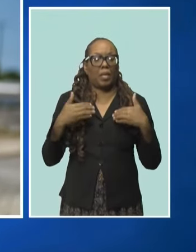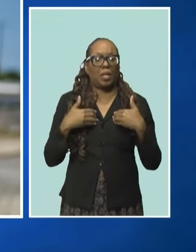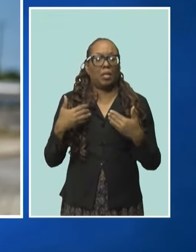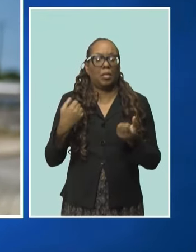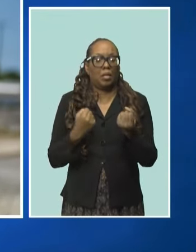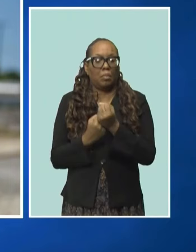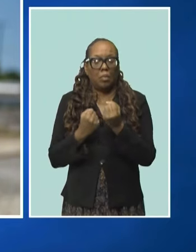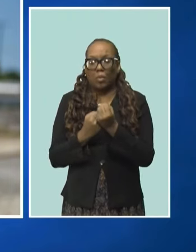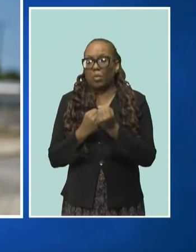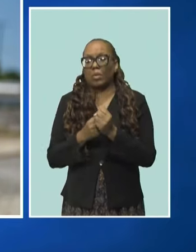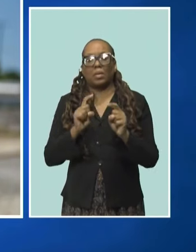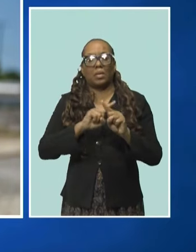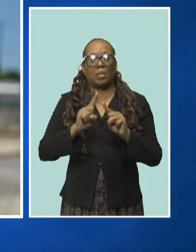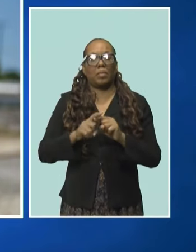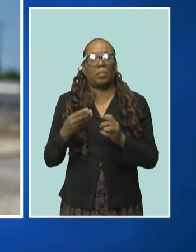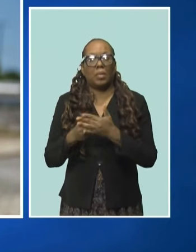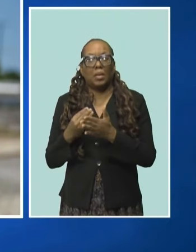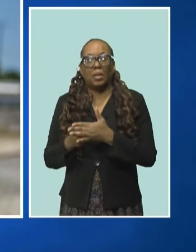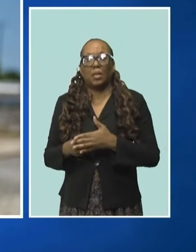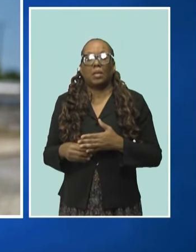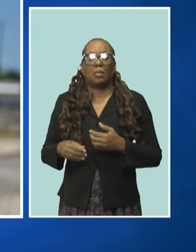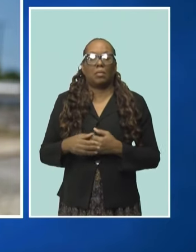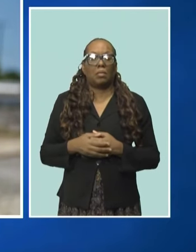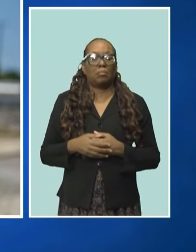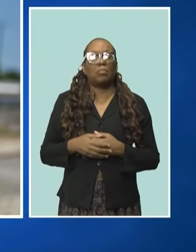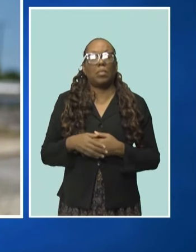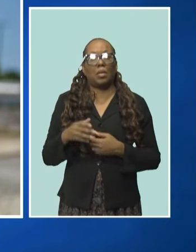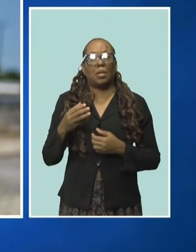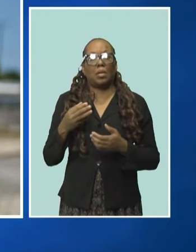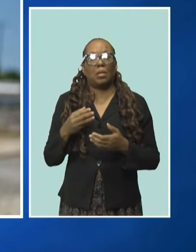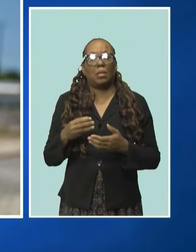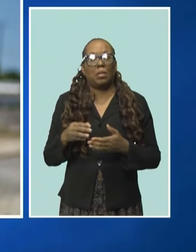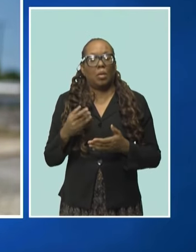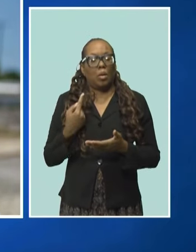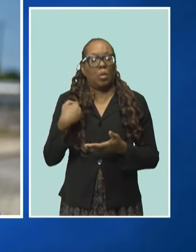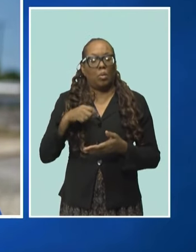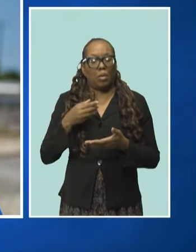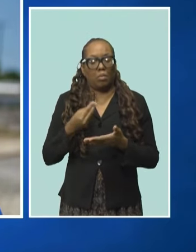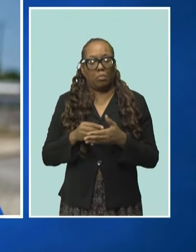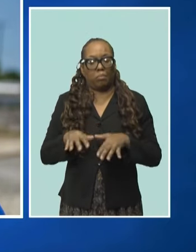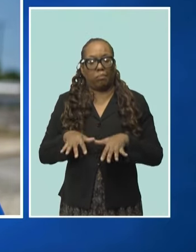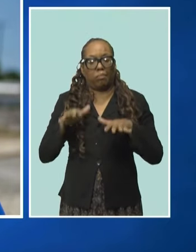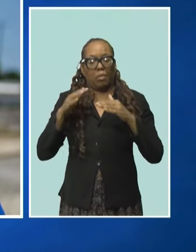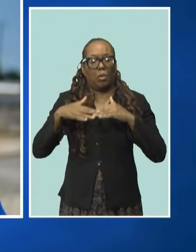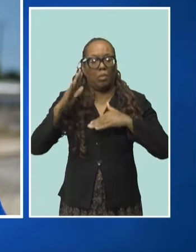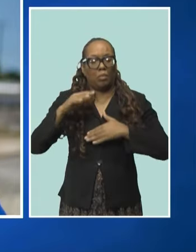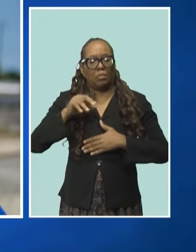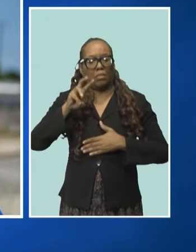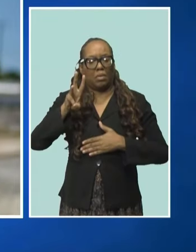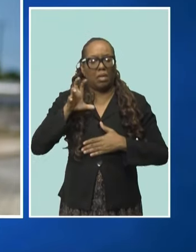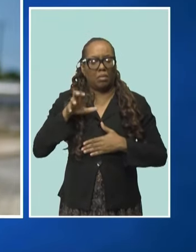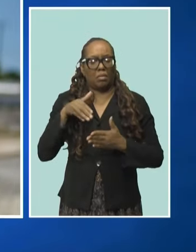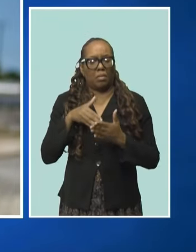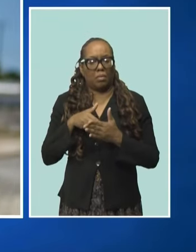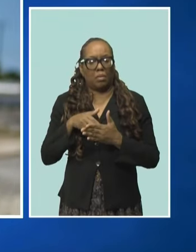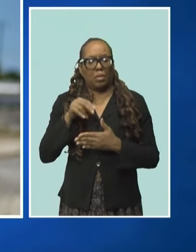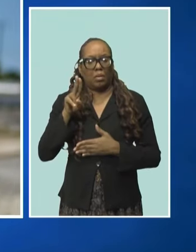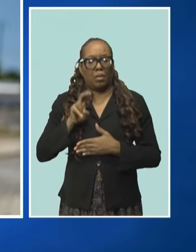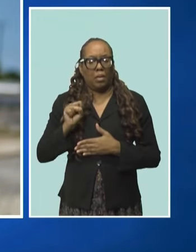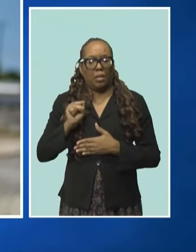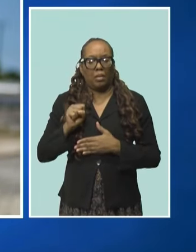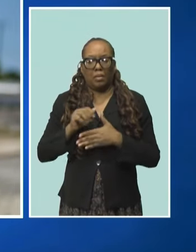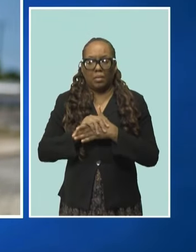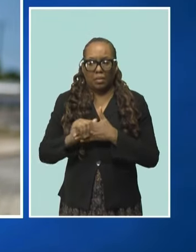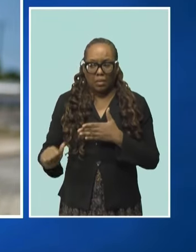various grants. Rum and Sargassum has raised just over $600,000 in terms of searching out the question